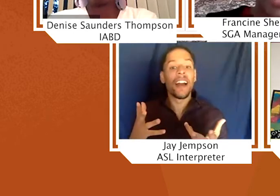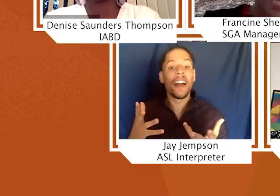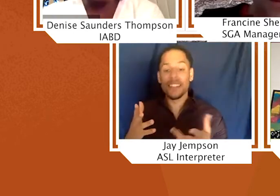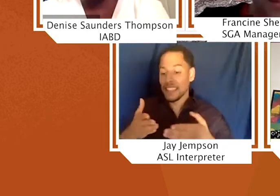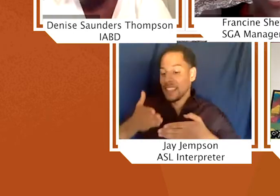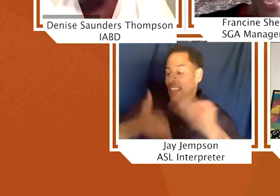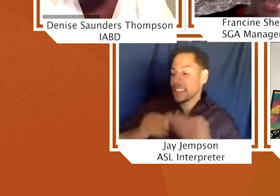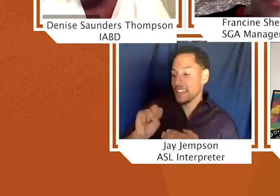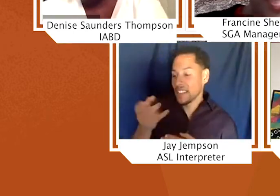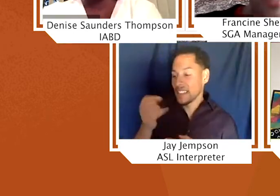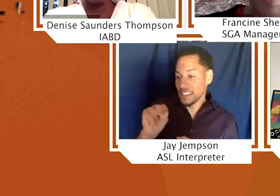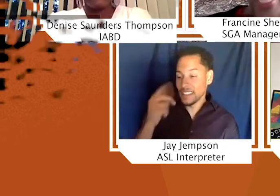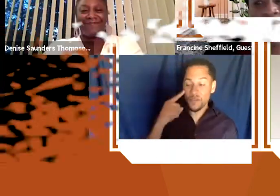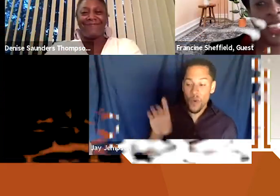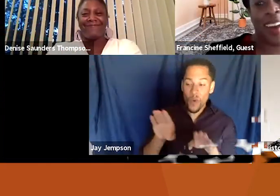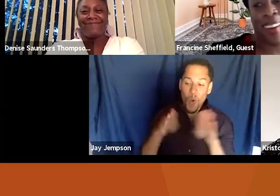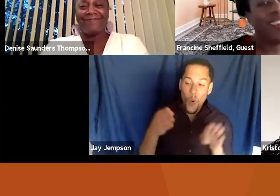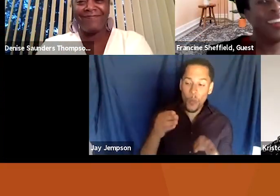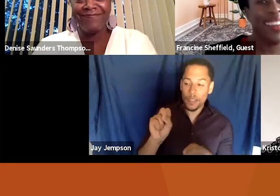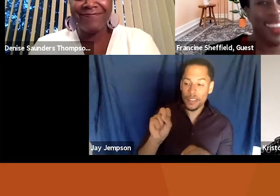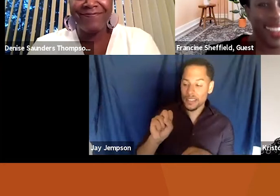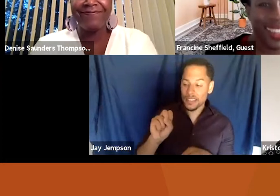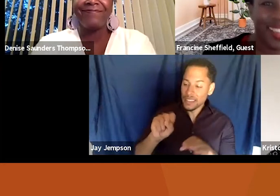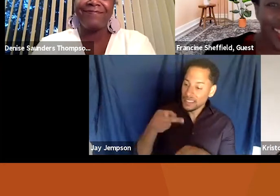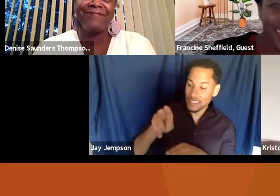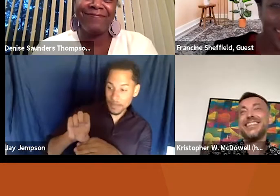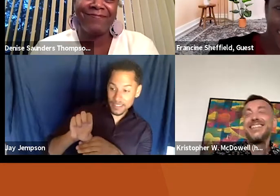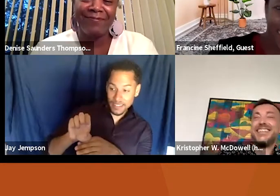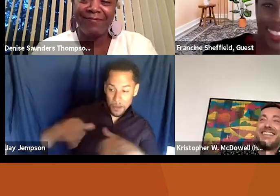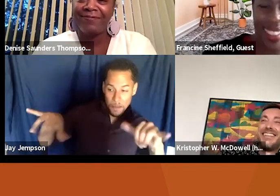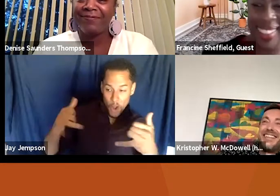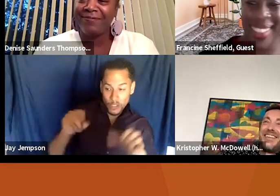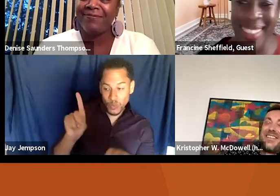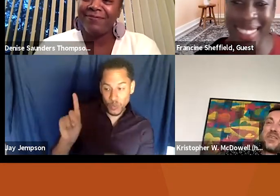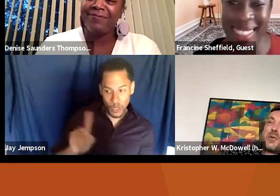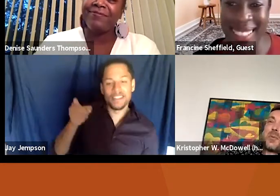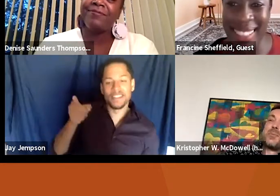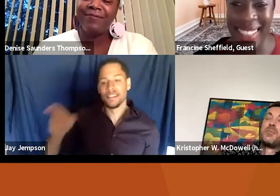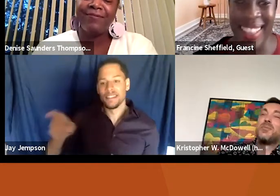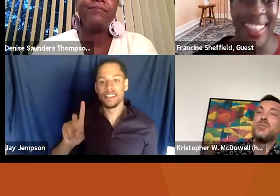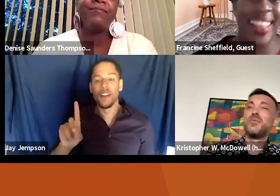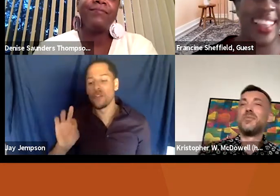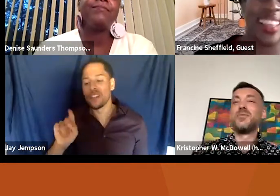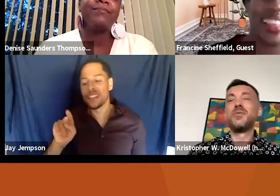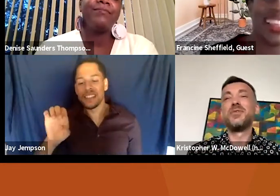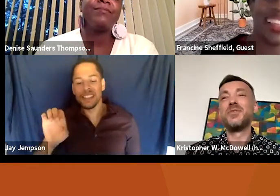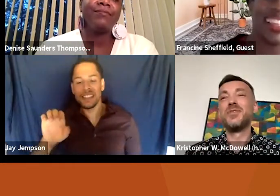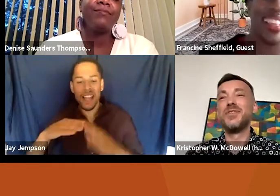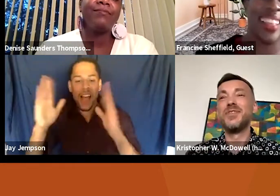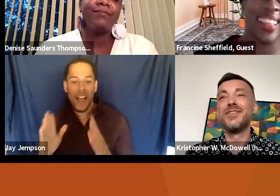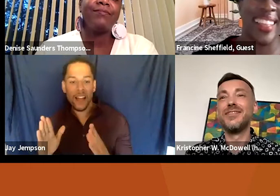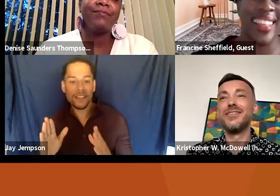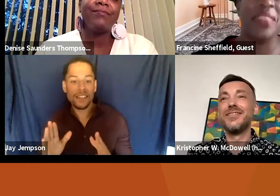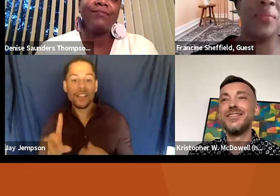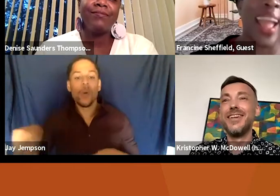2021. Calm down, we'll have space for y'all. Y'all heard it, from when this COVID thing clear up and we can have more than 10,